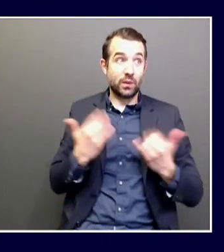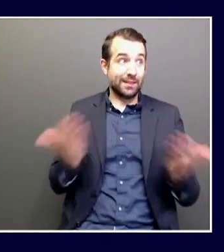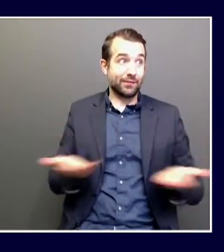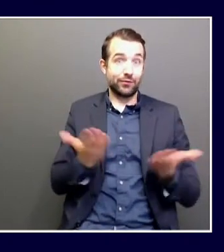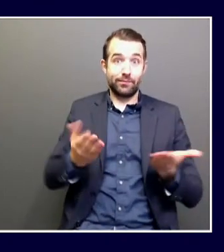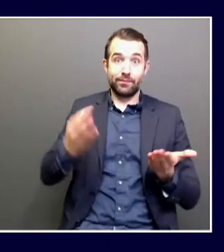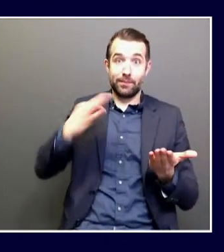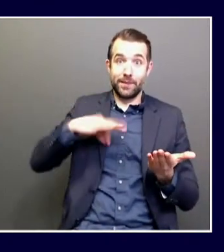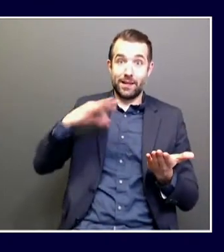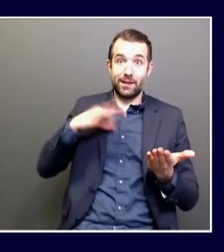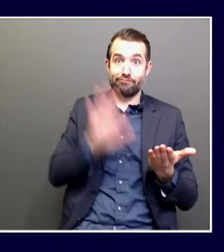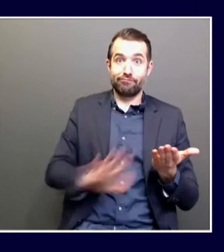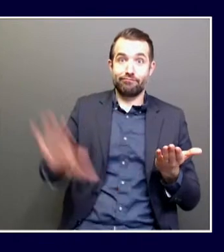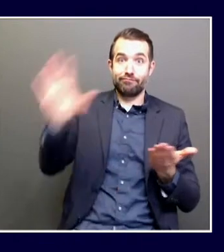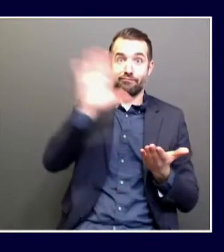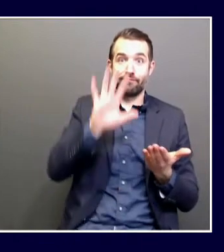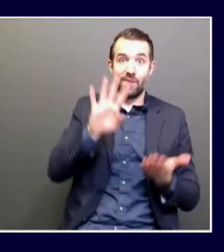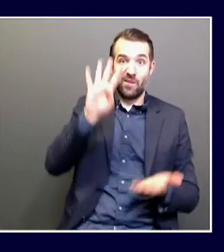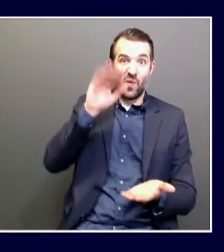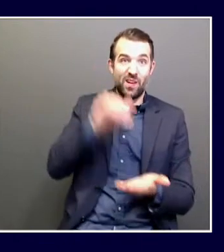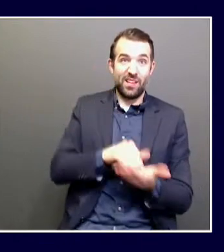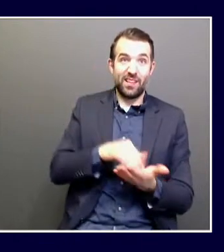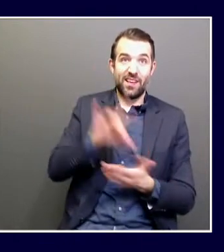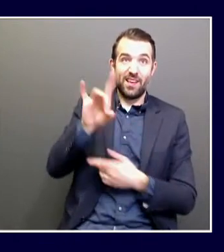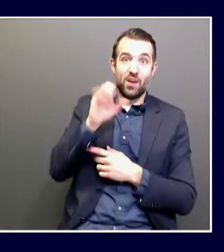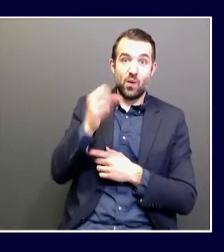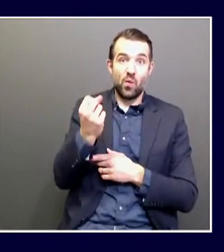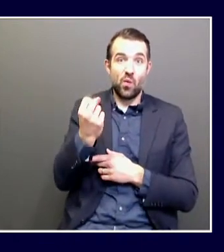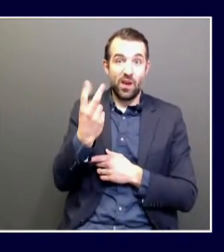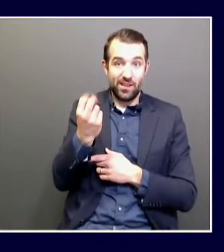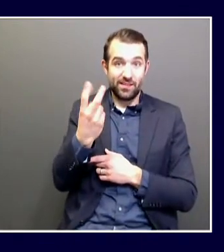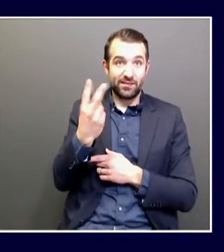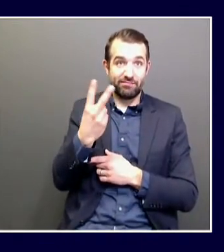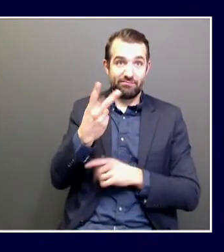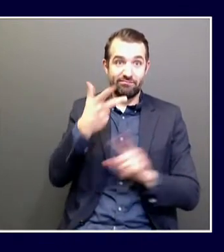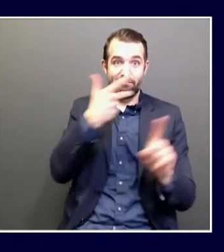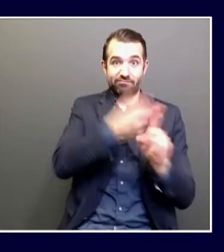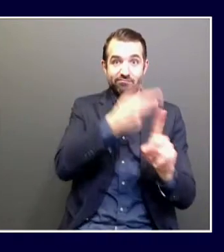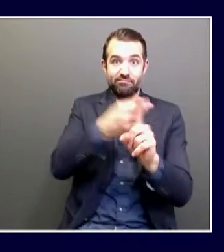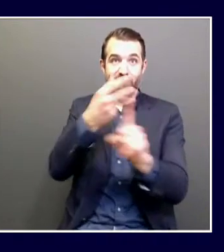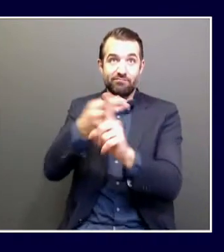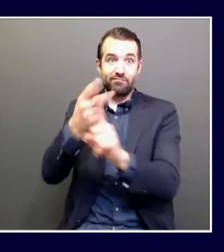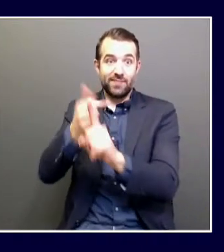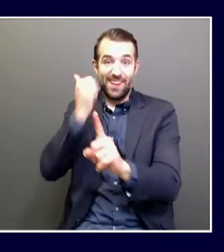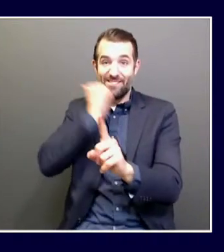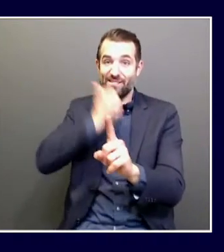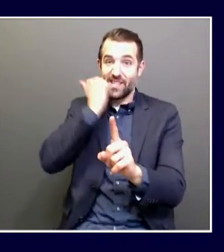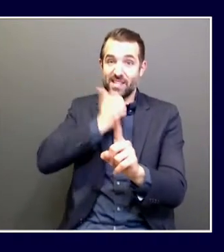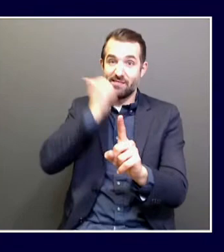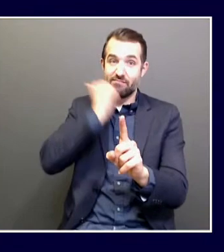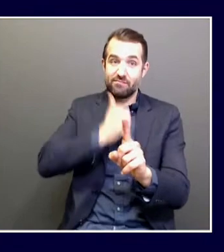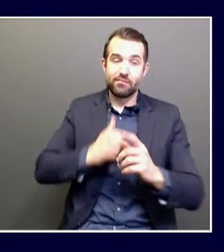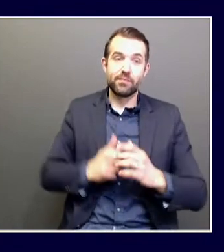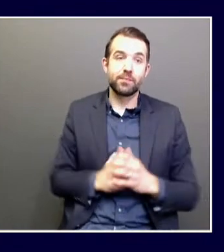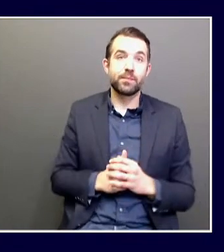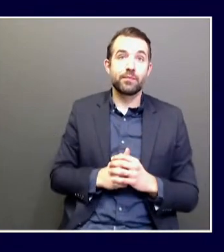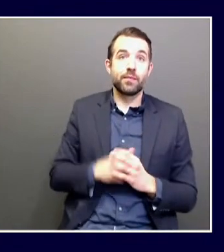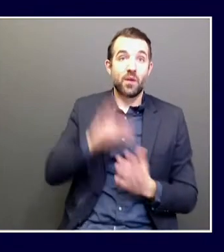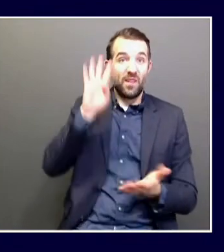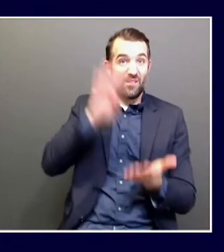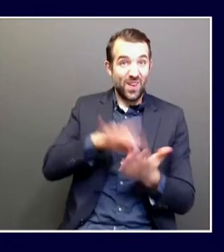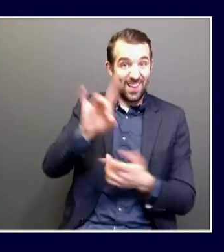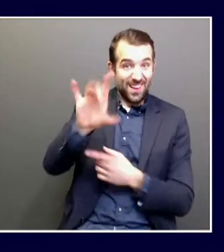administering 4,812 doses of COVID-19 vaccine every single day. And as of this